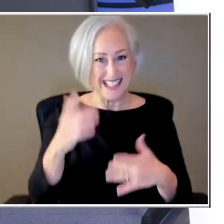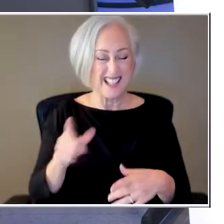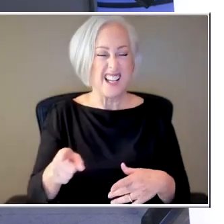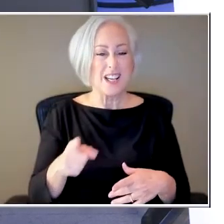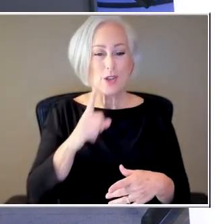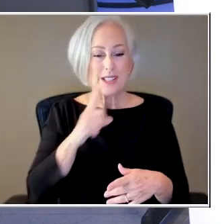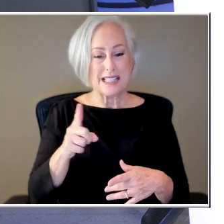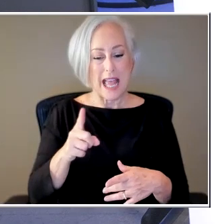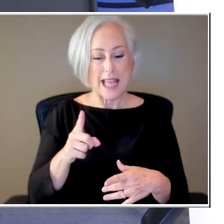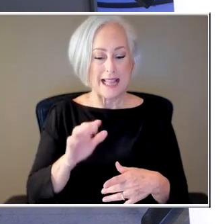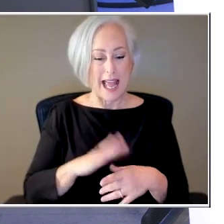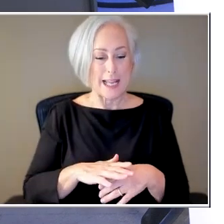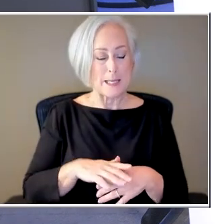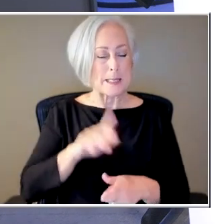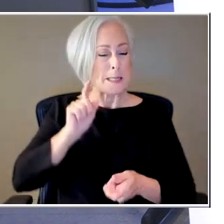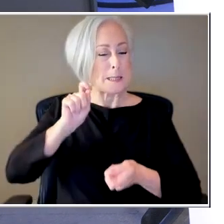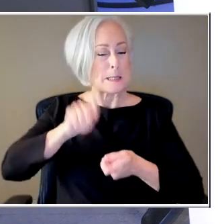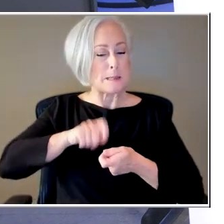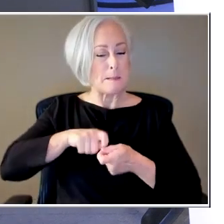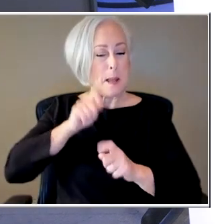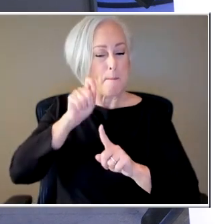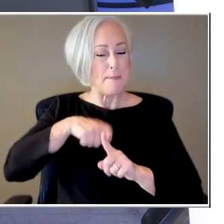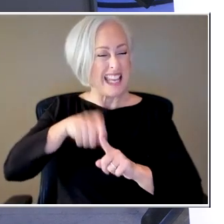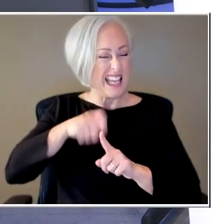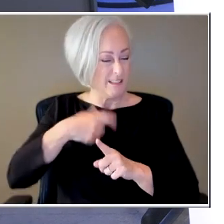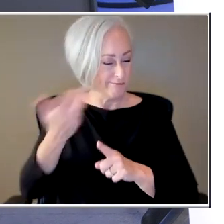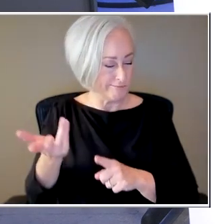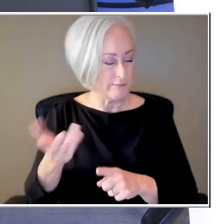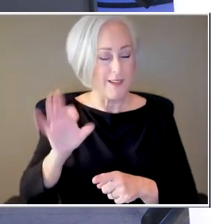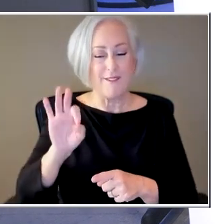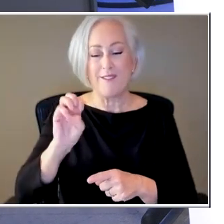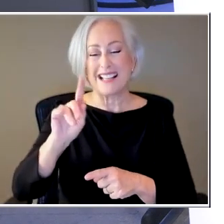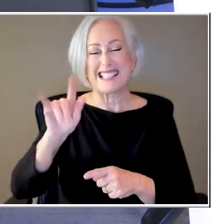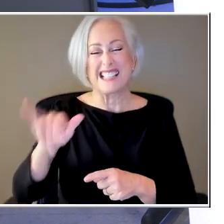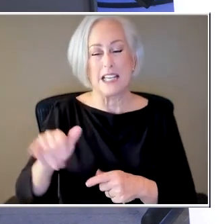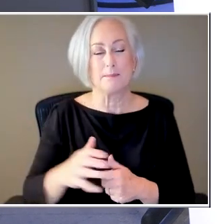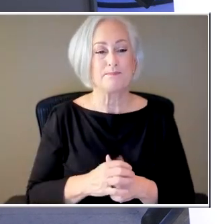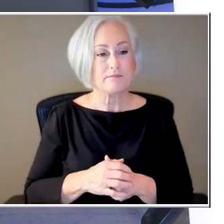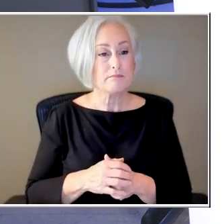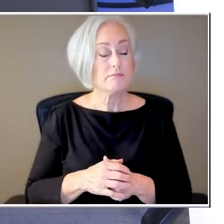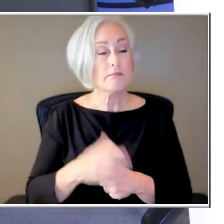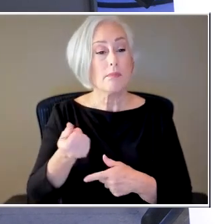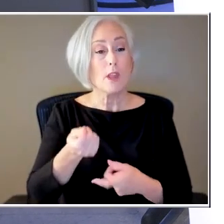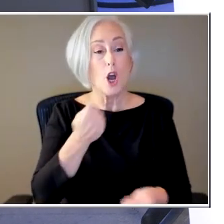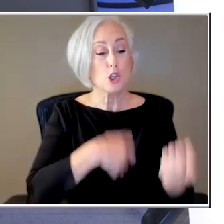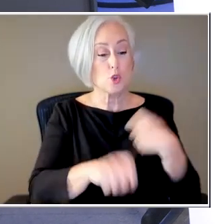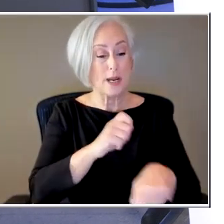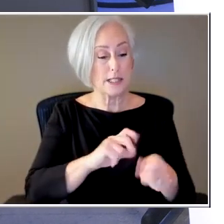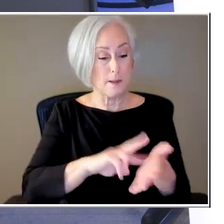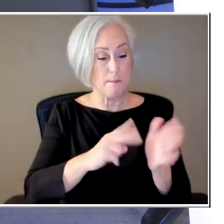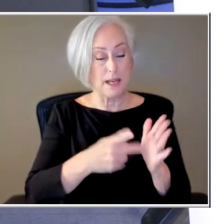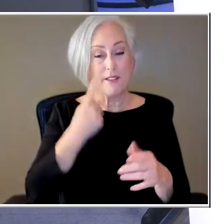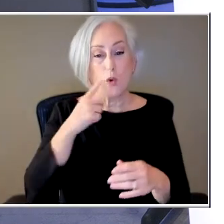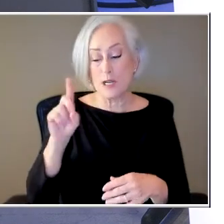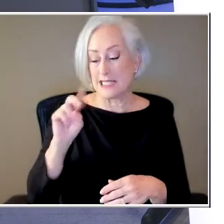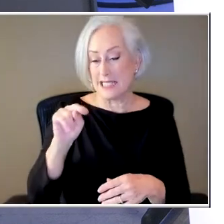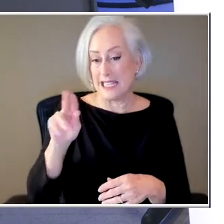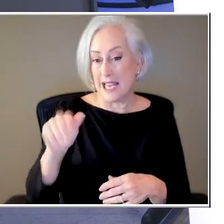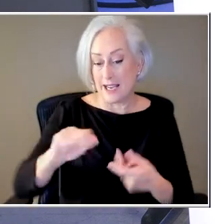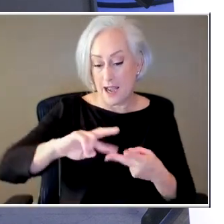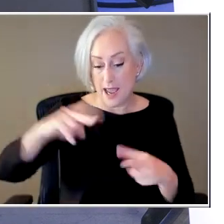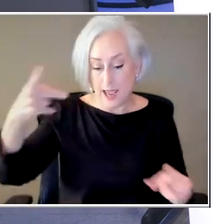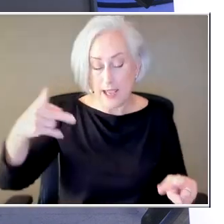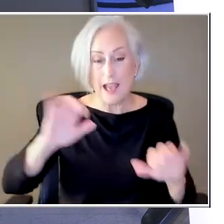That's right. I like that. Stu wants to know, what does a transplant mean for the recipient's DNA? And I like this. How does it impact things like a